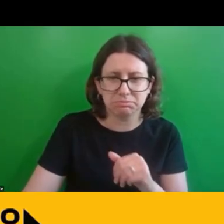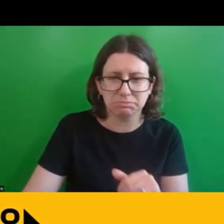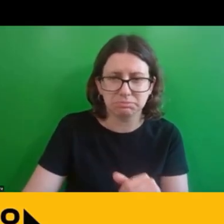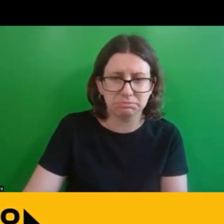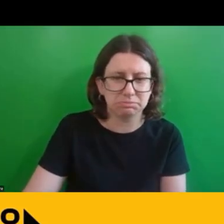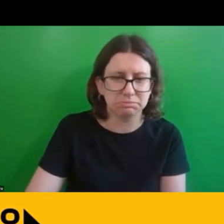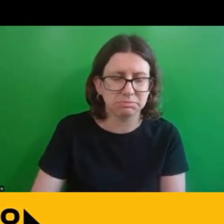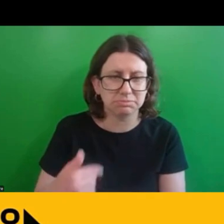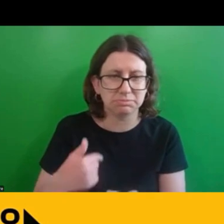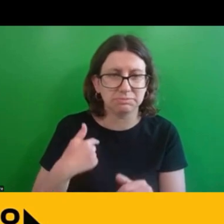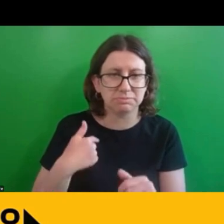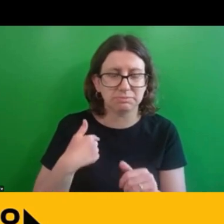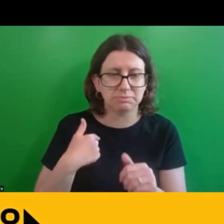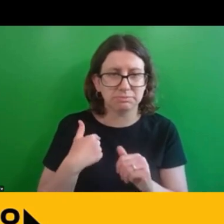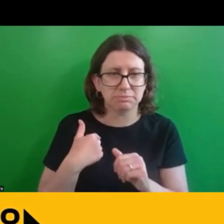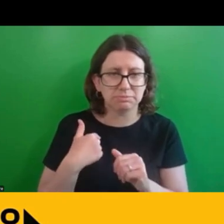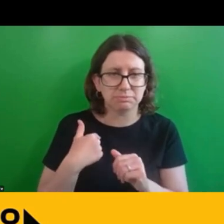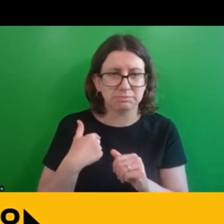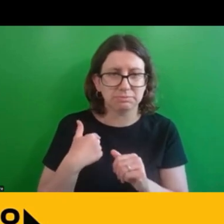for the north